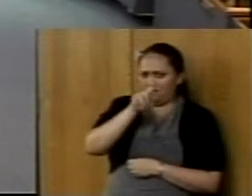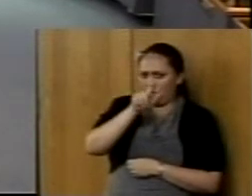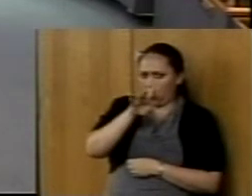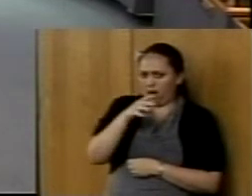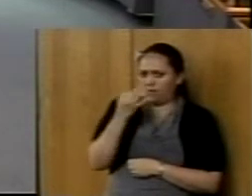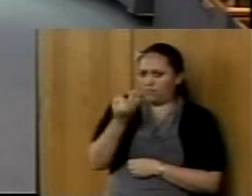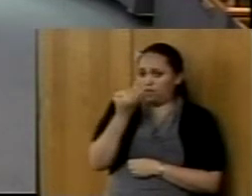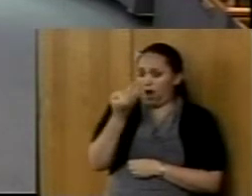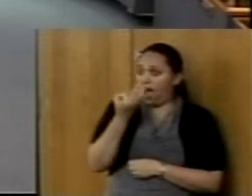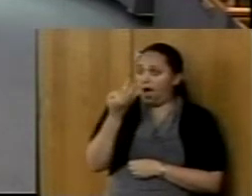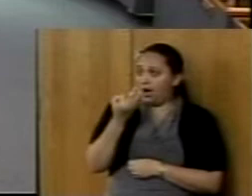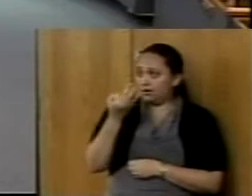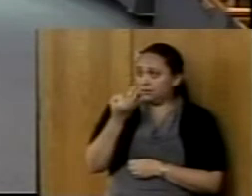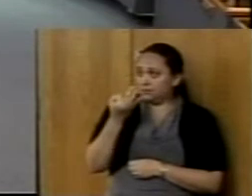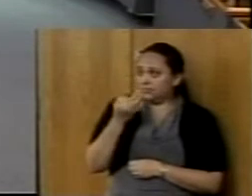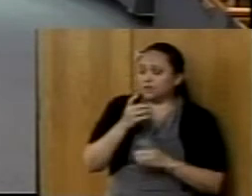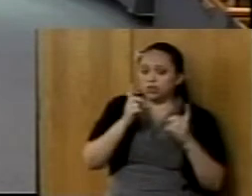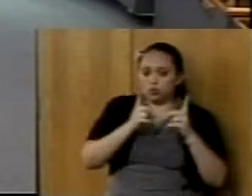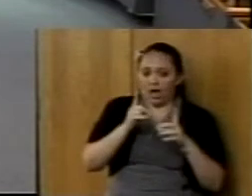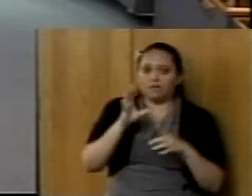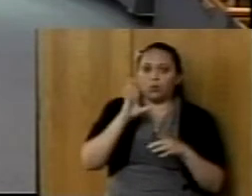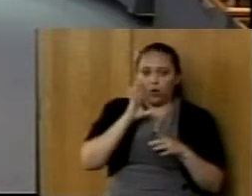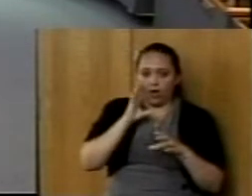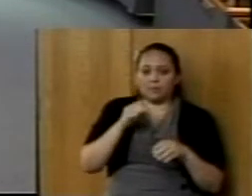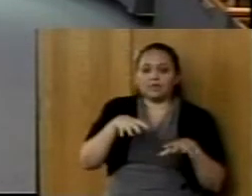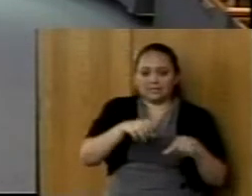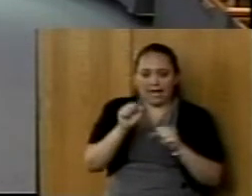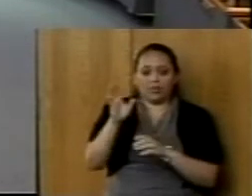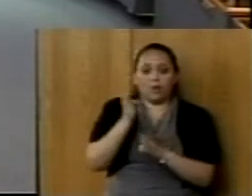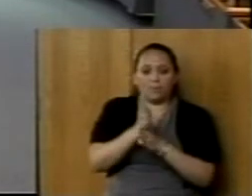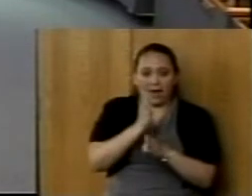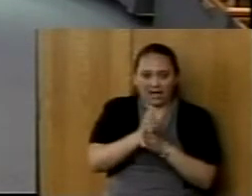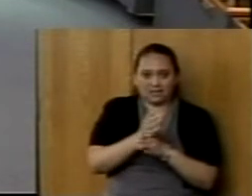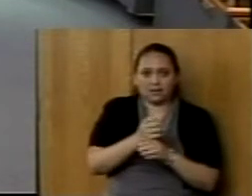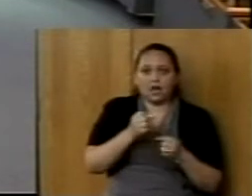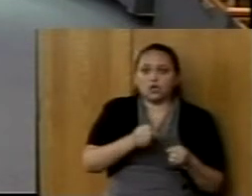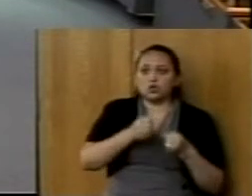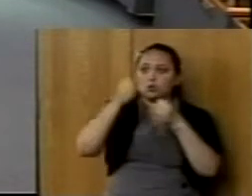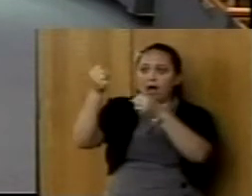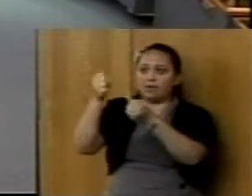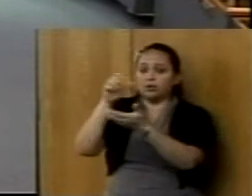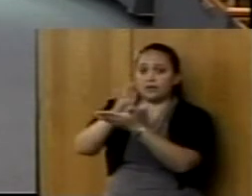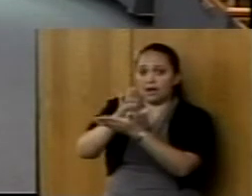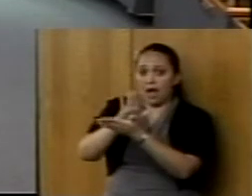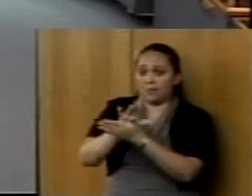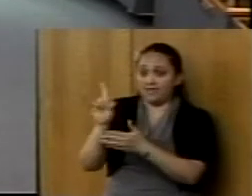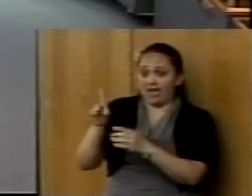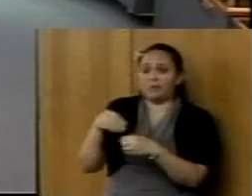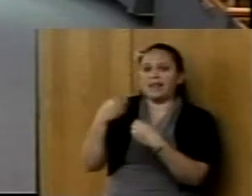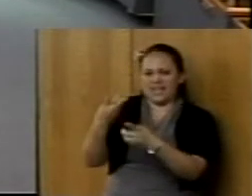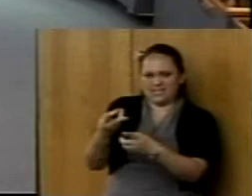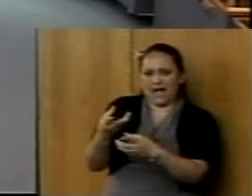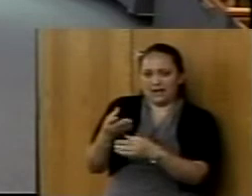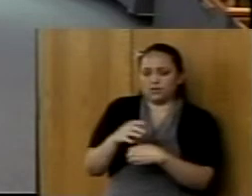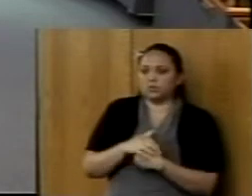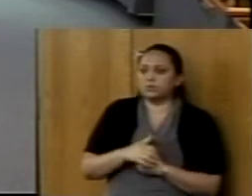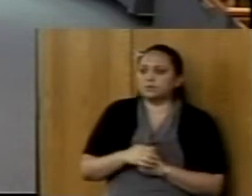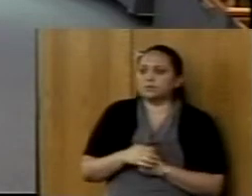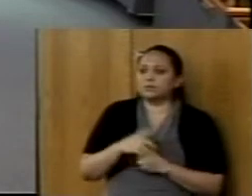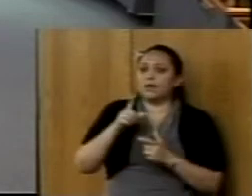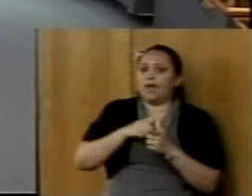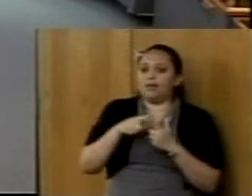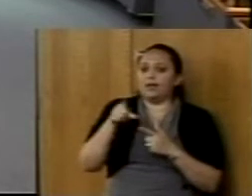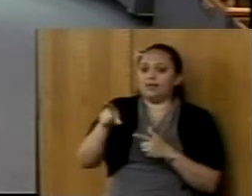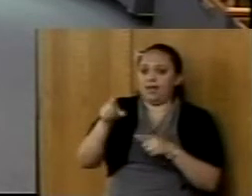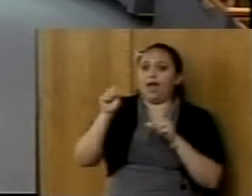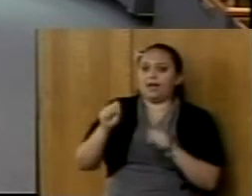24th, the Friday, the drivers will be afforded the opportunity to take their bus and drive out to their campus that they've been assigned to or that they picked. And then they